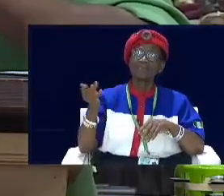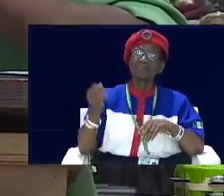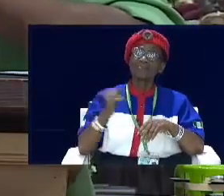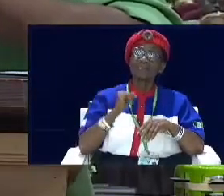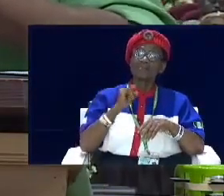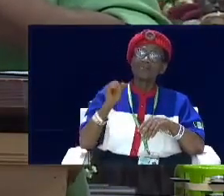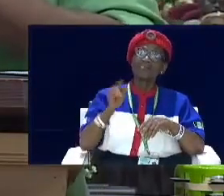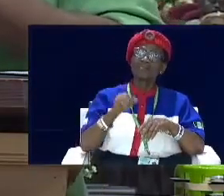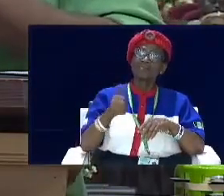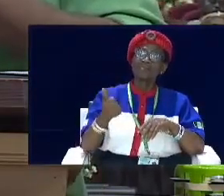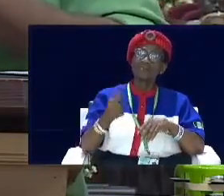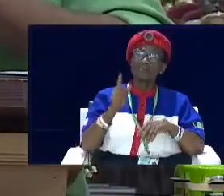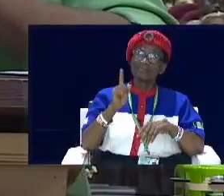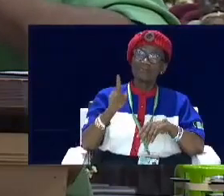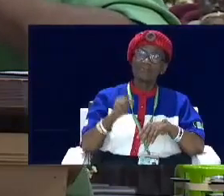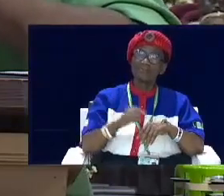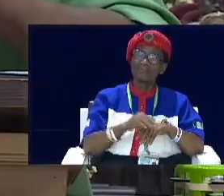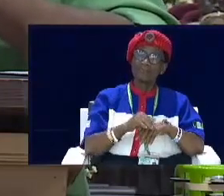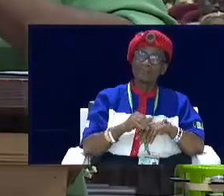sugarcane.